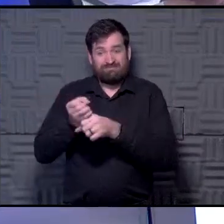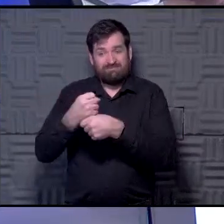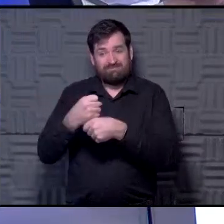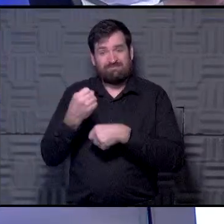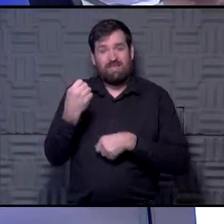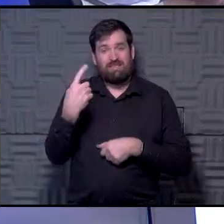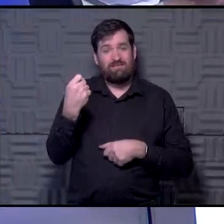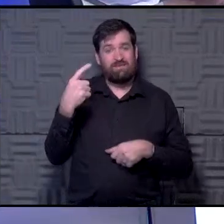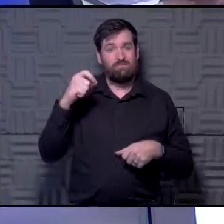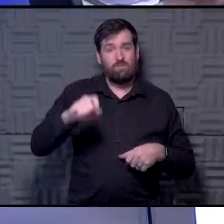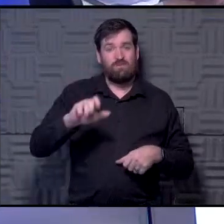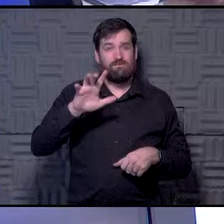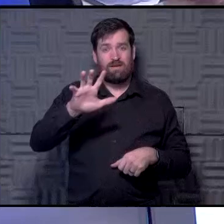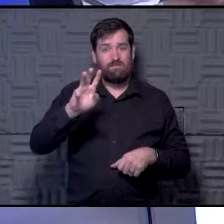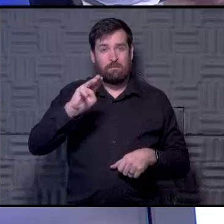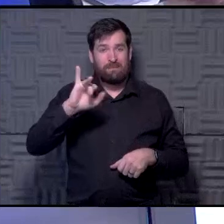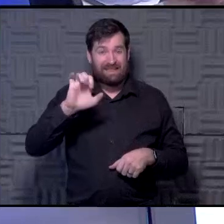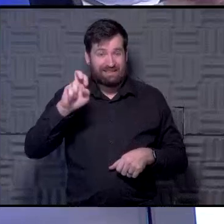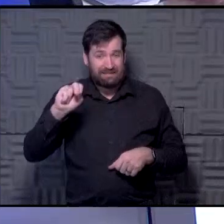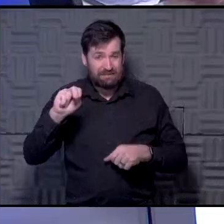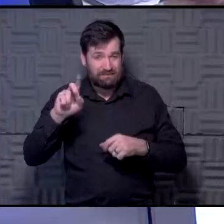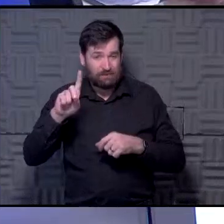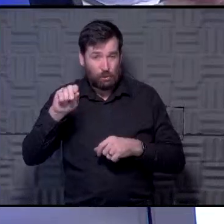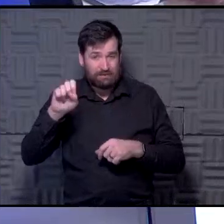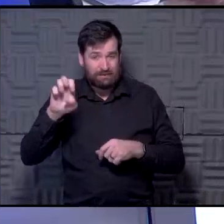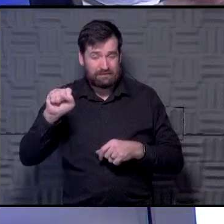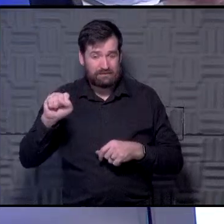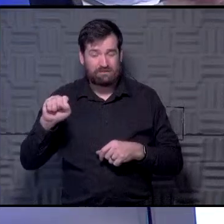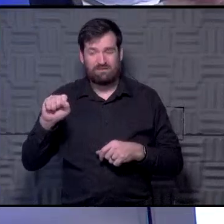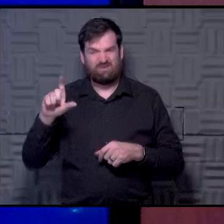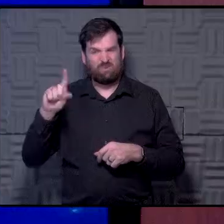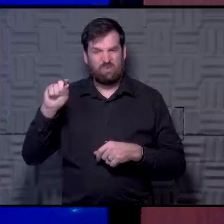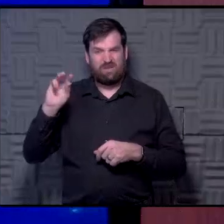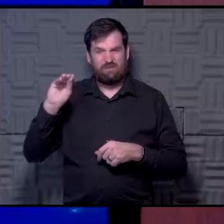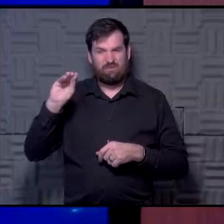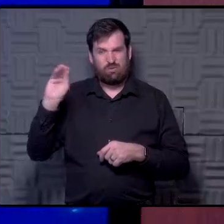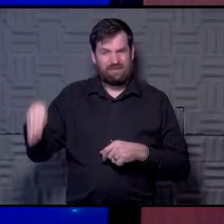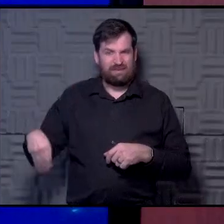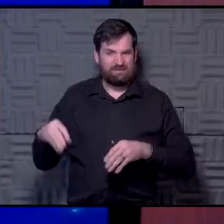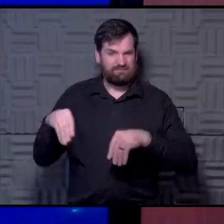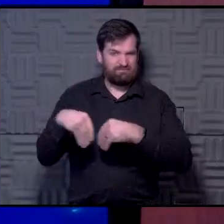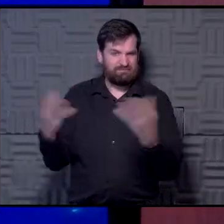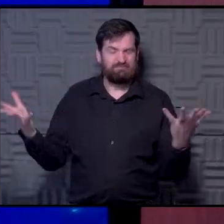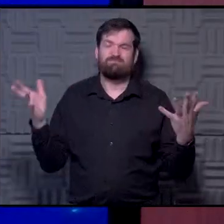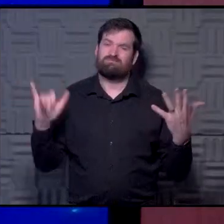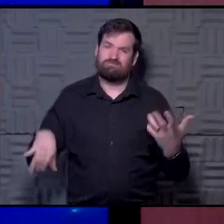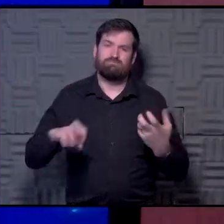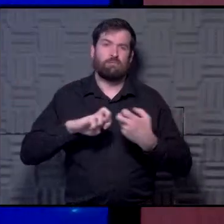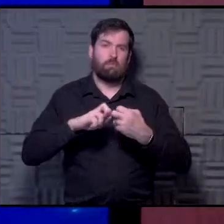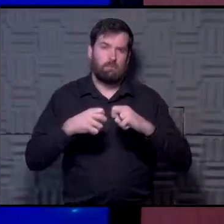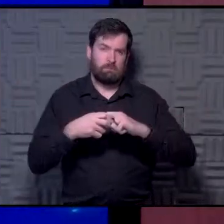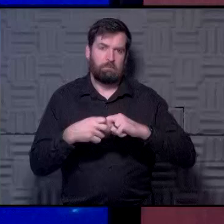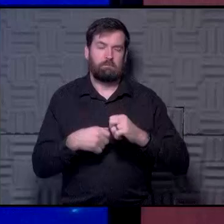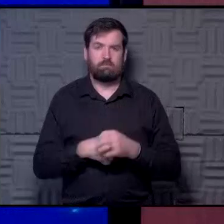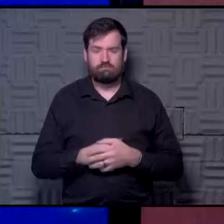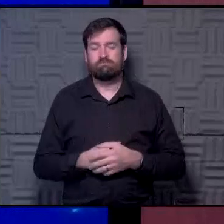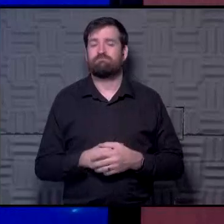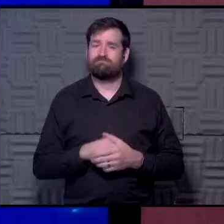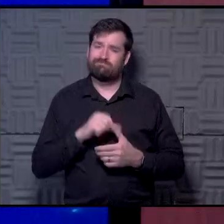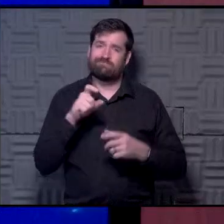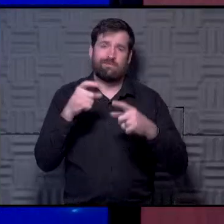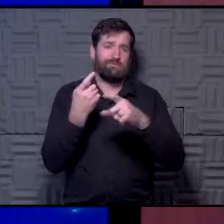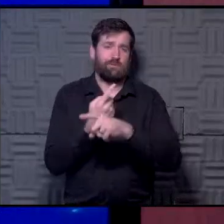million doses and only 20% of that has been thus far distributed. Yeah. That's a problem, because we've got to get that